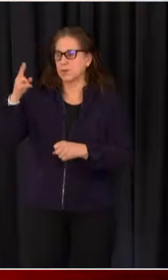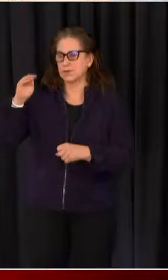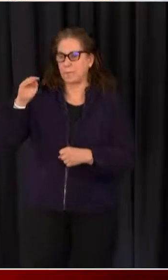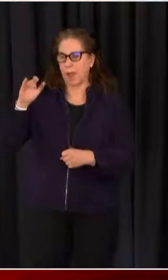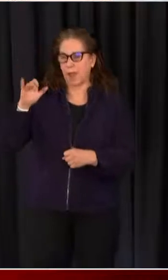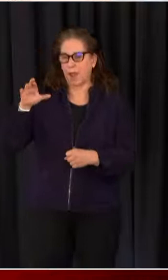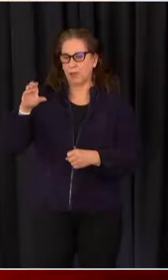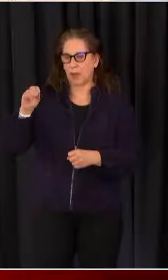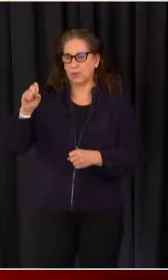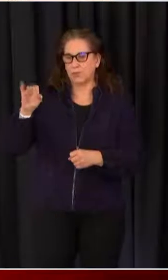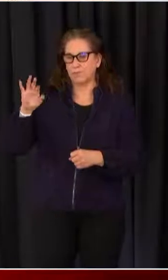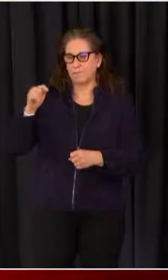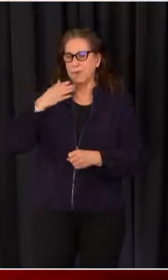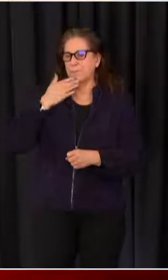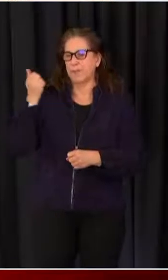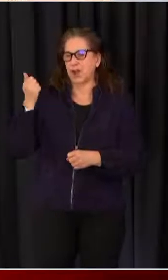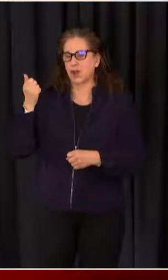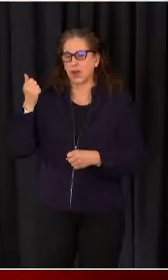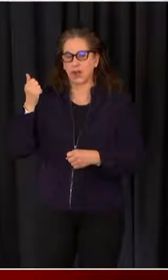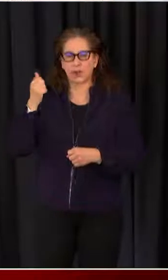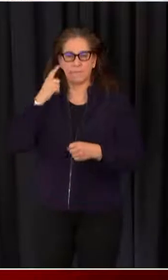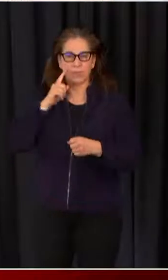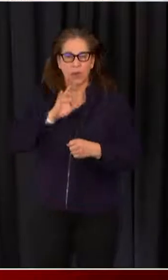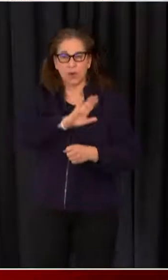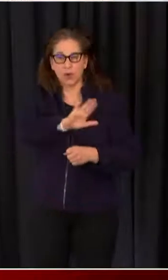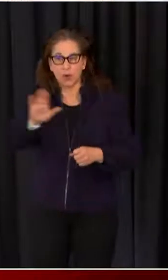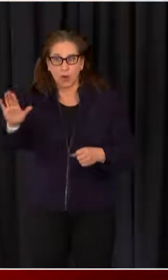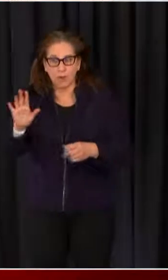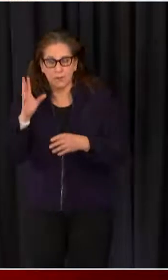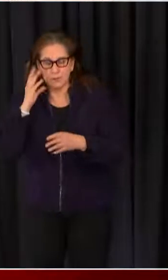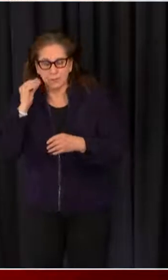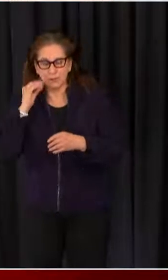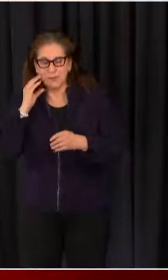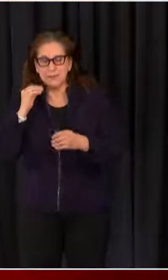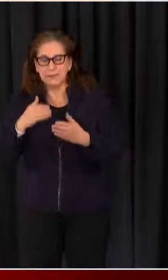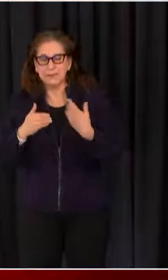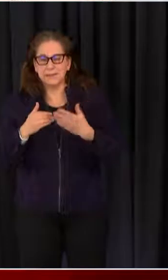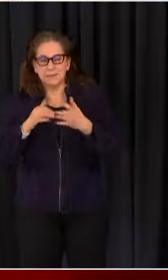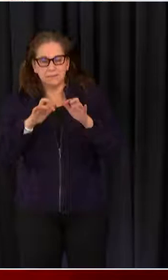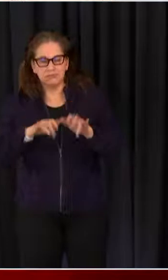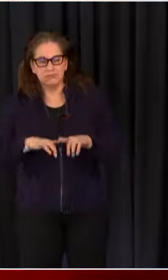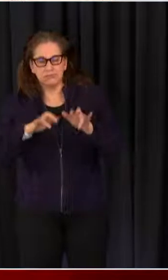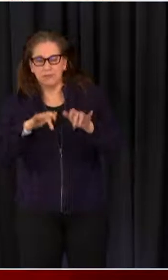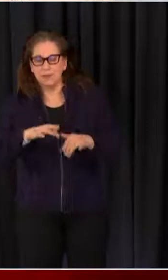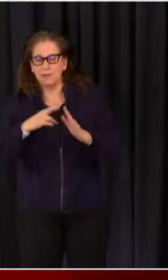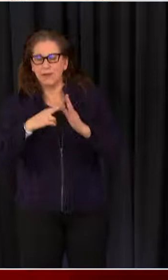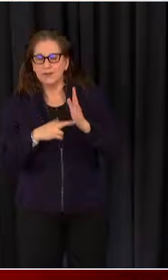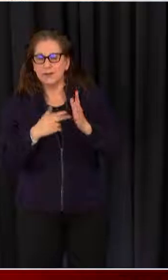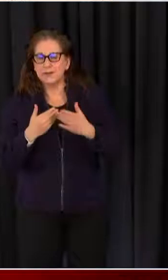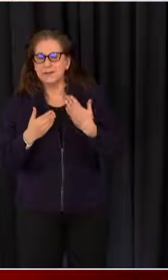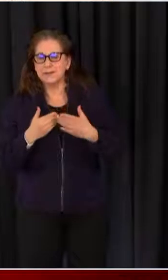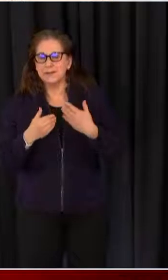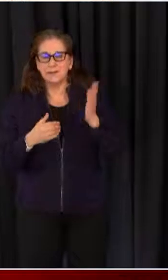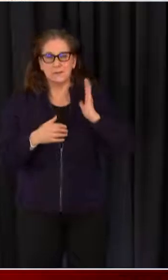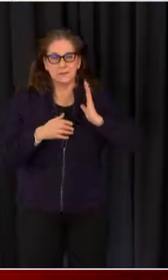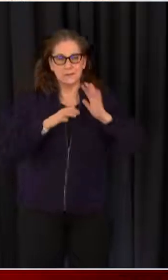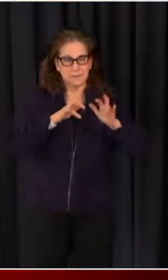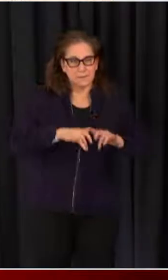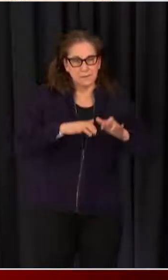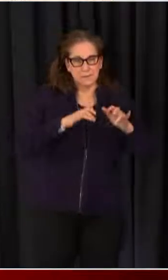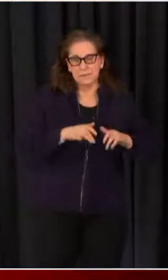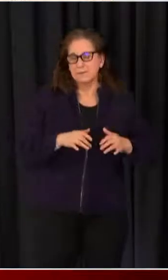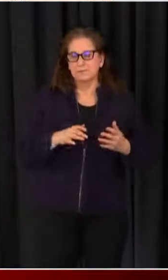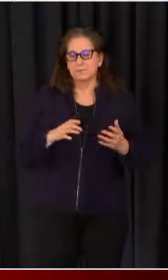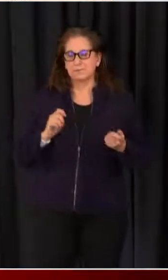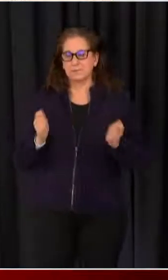better user experience this week. Today, we opened our vaccination